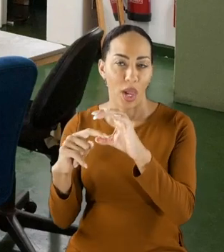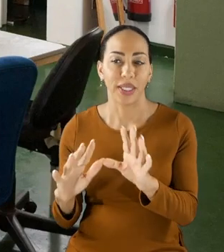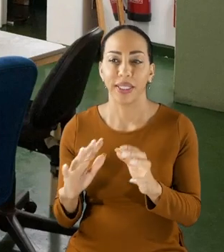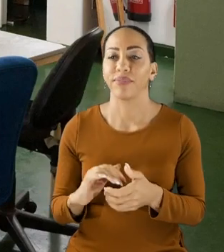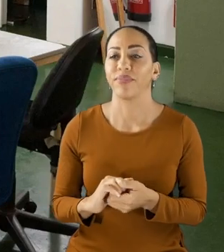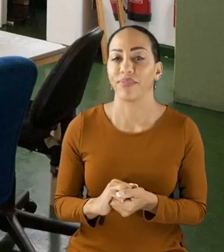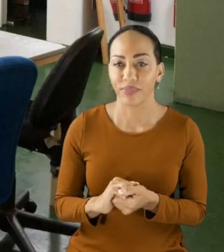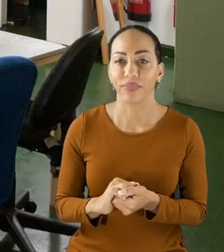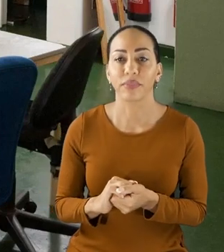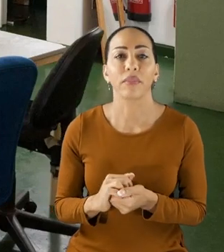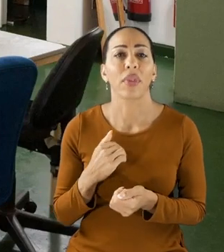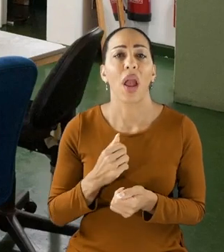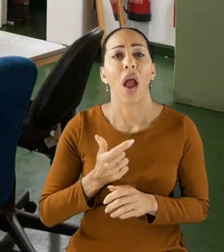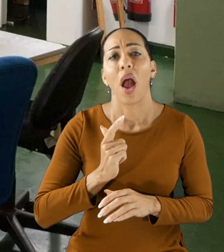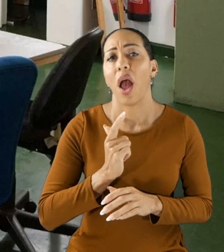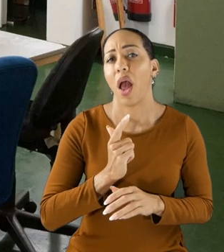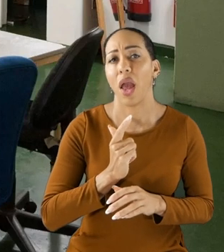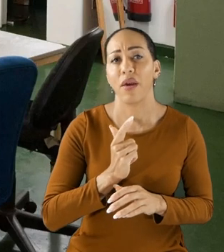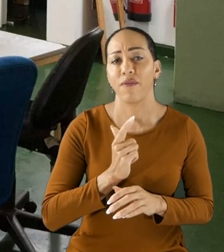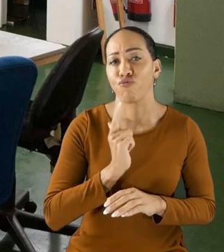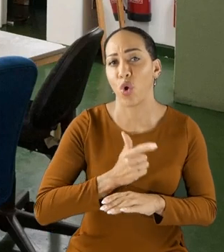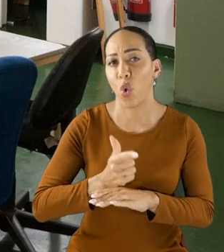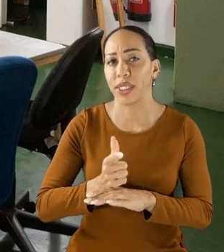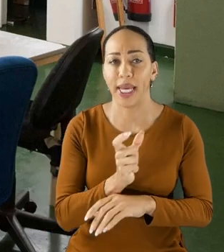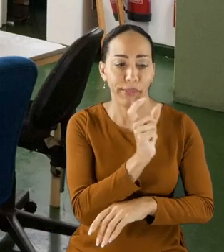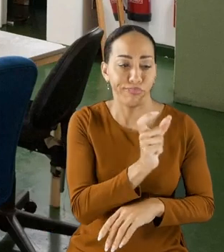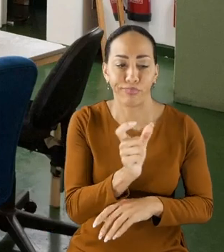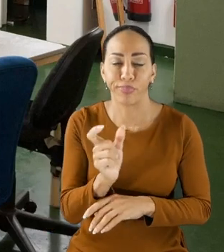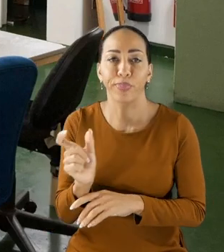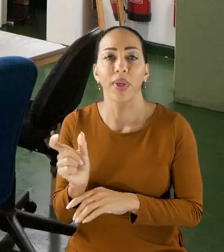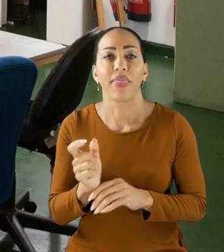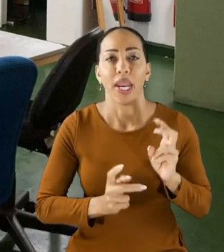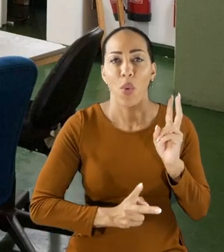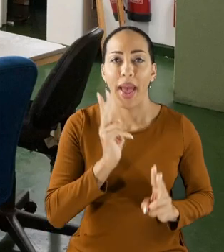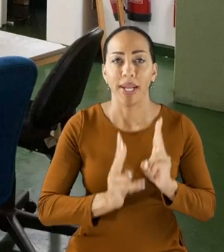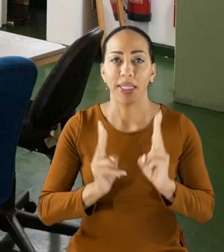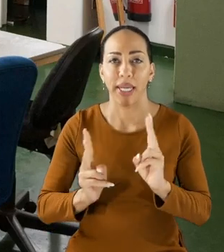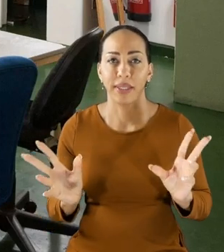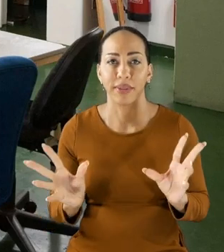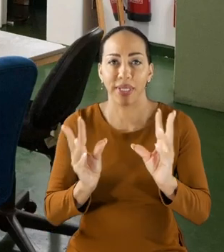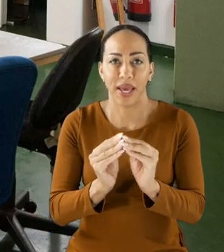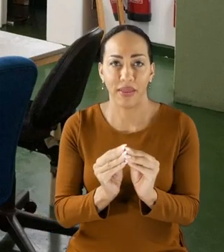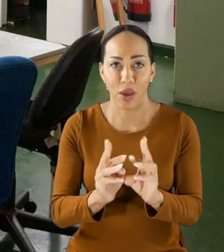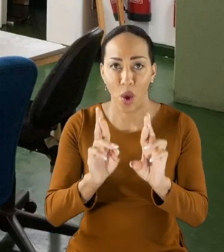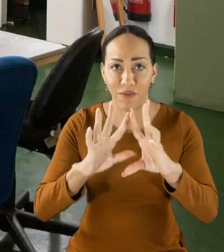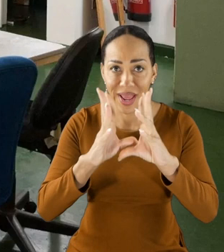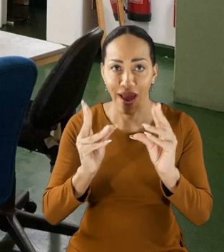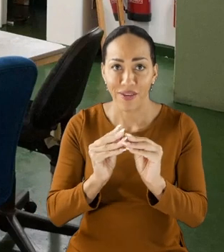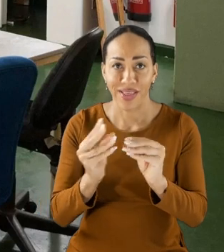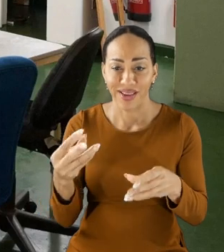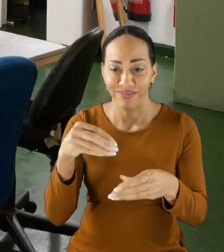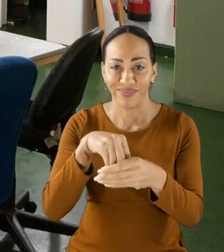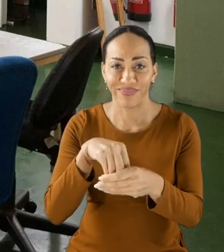high quality piece at the end of it. Great. I've recorded it in sections, and I'll edit it together. But hopefully you'll have everything. Everything will be on